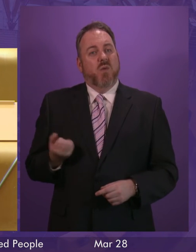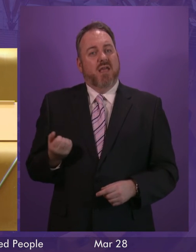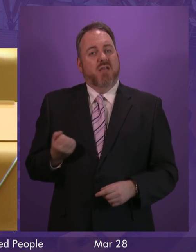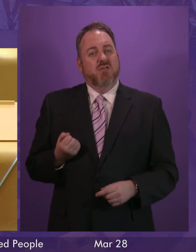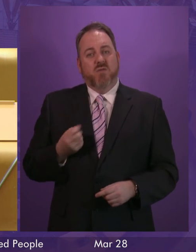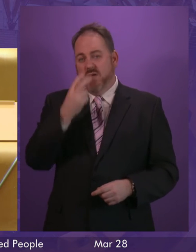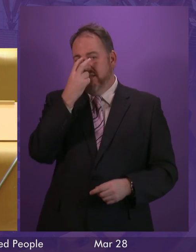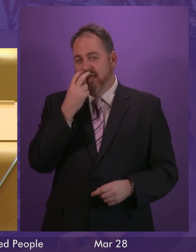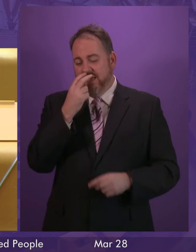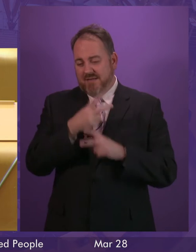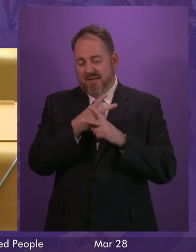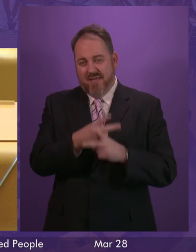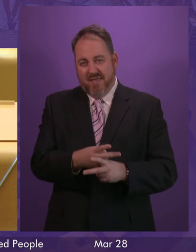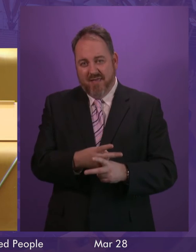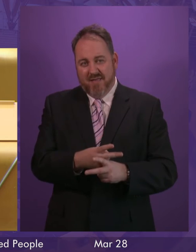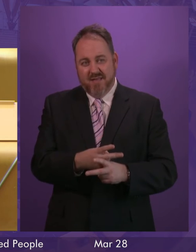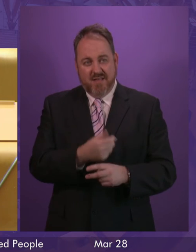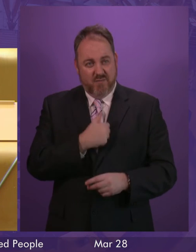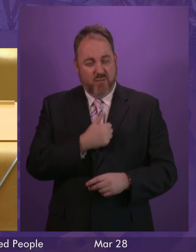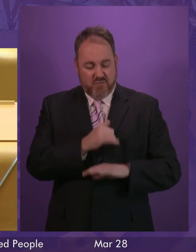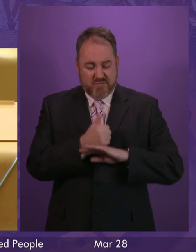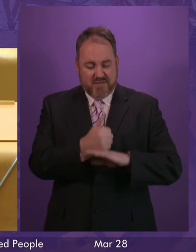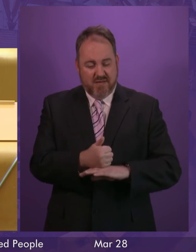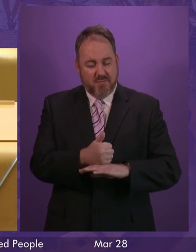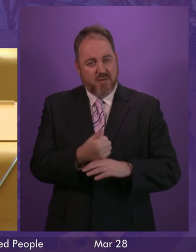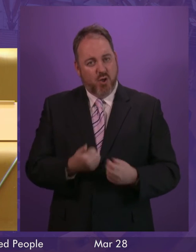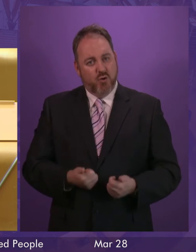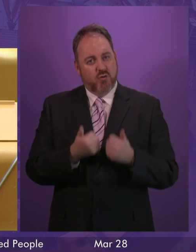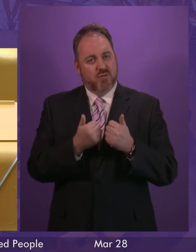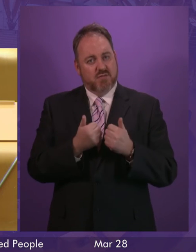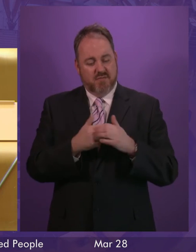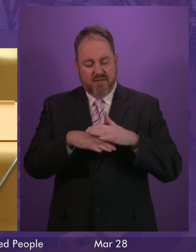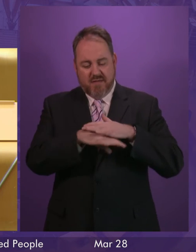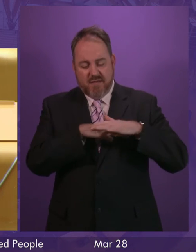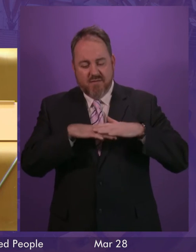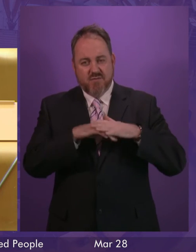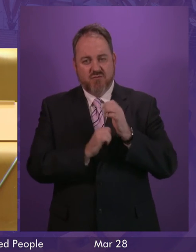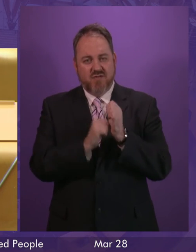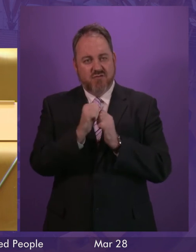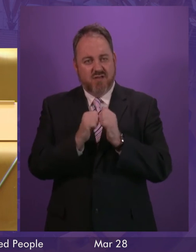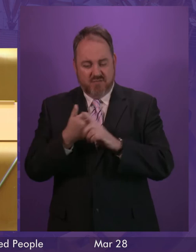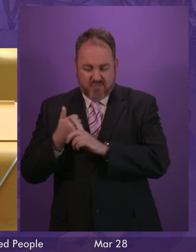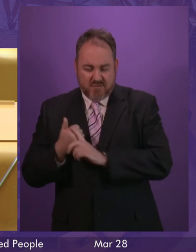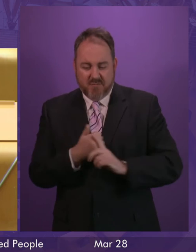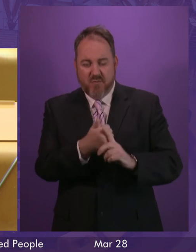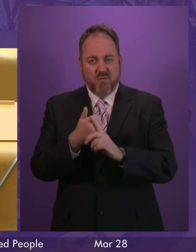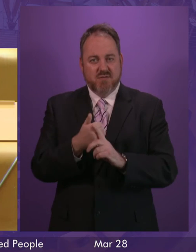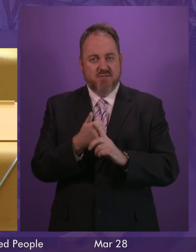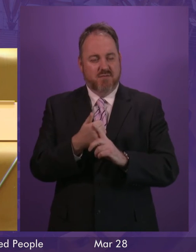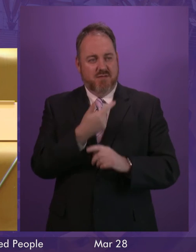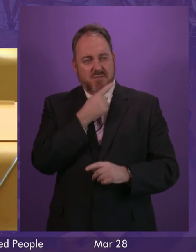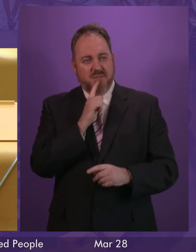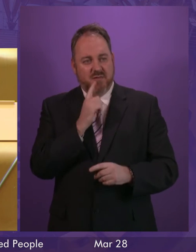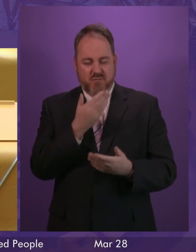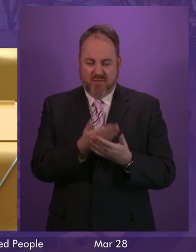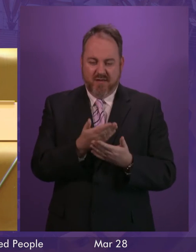If we want a sustainable social care infrastructure, which provides good quality care and enables self-directed support,